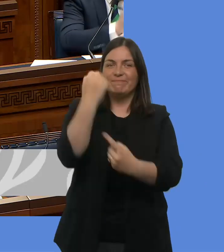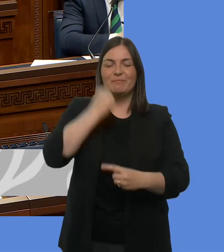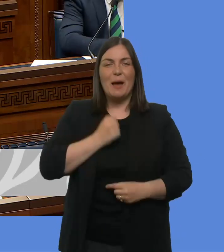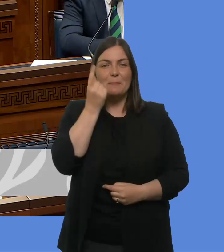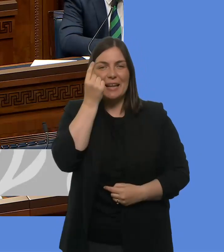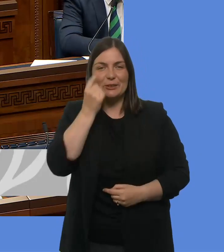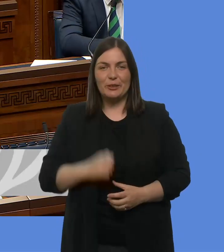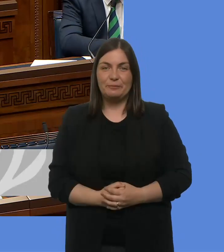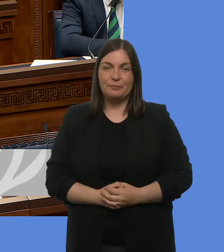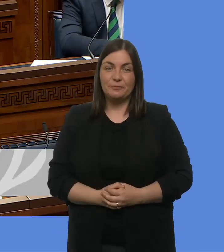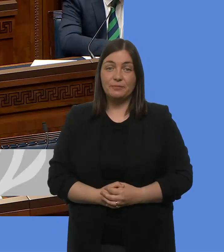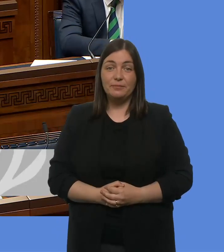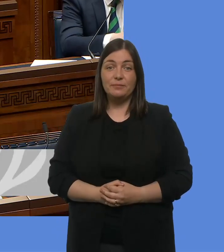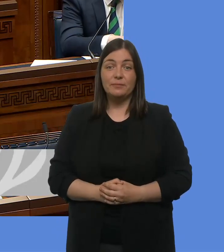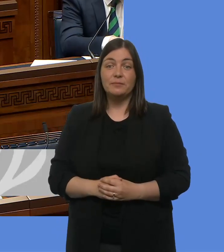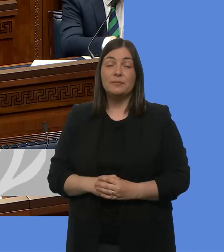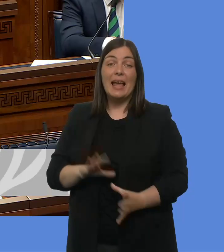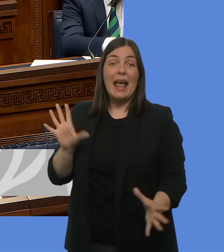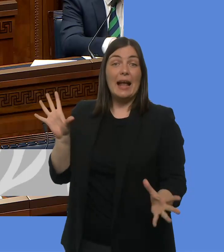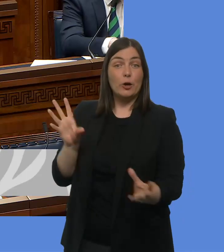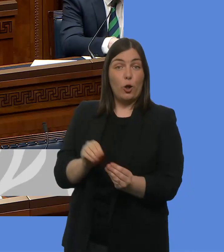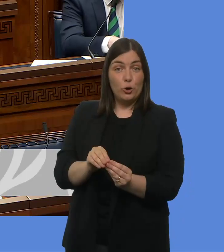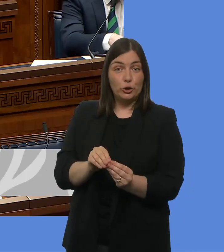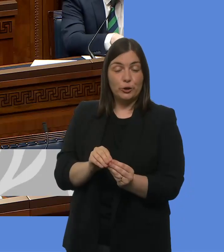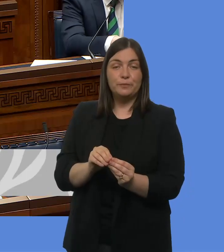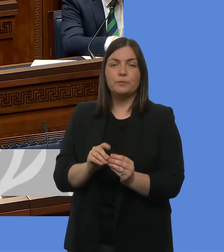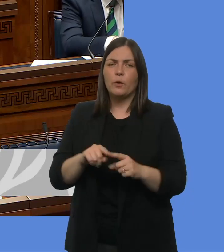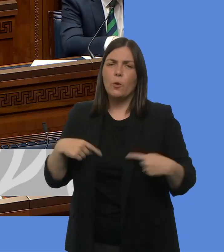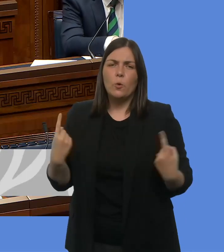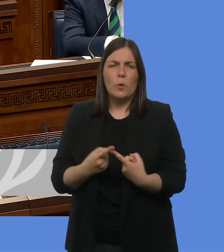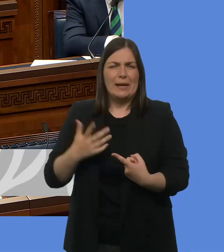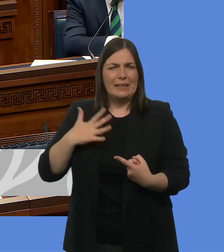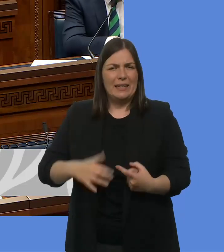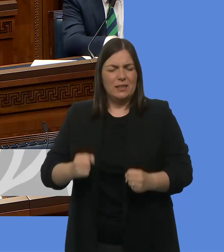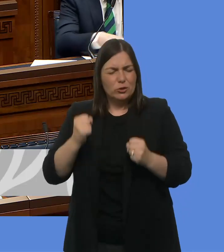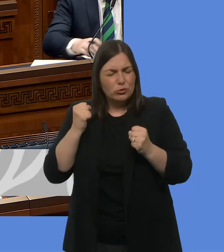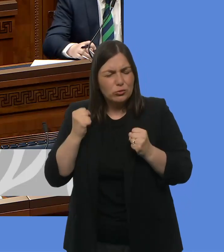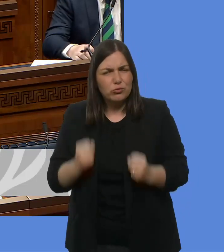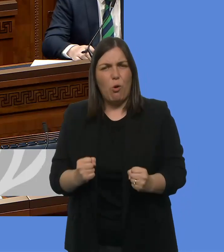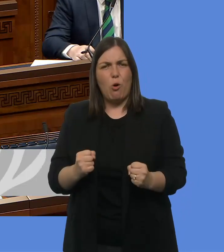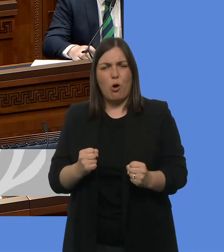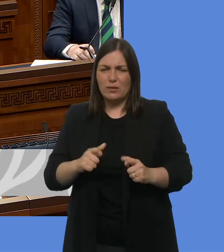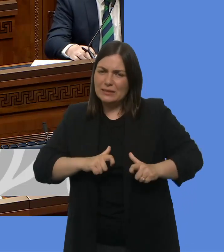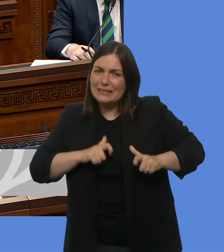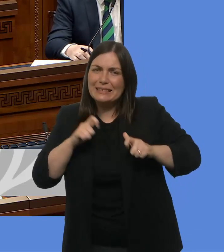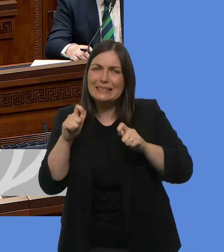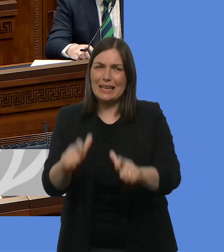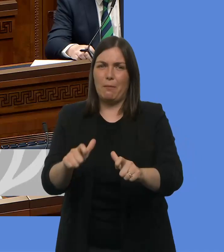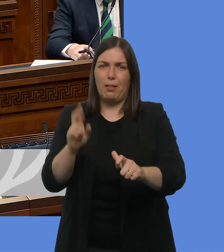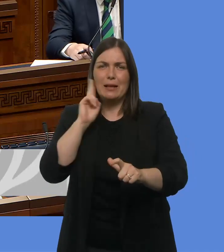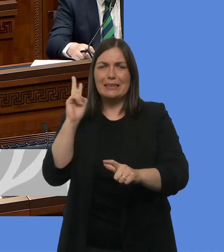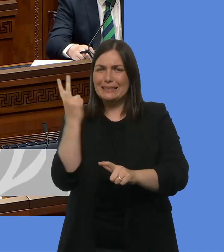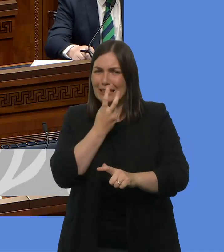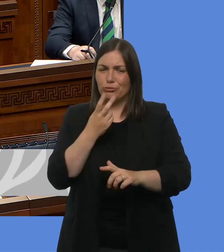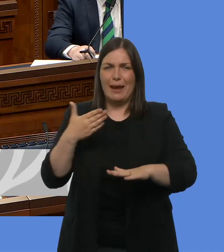Mr Deputy Speaker, in conclusion, the need for a robust and sustainable sensory service and specialist workforce is urgent and critical,